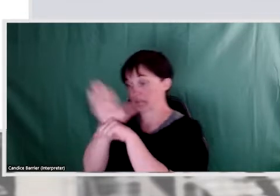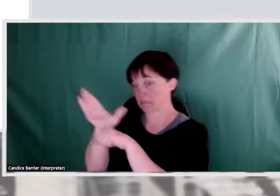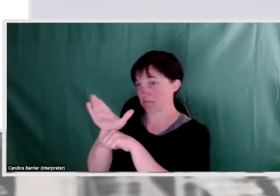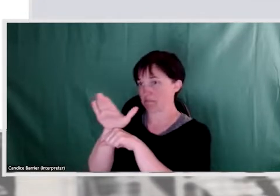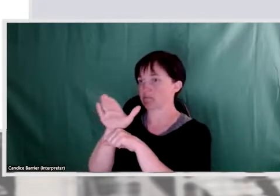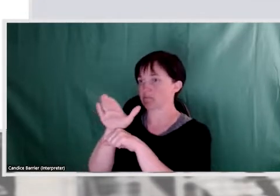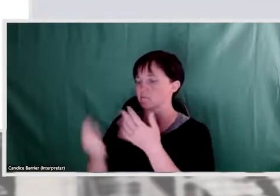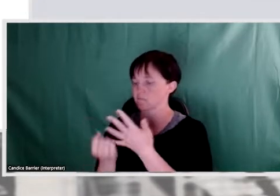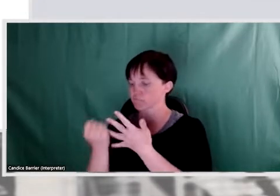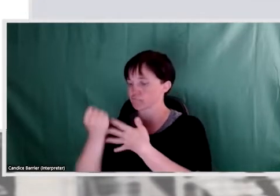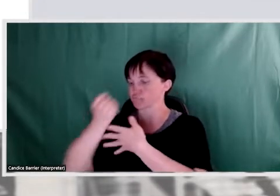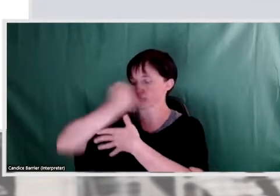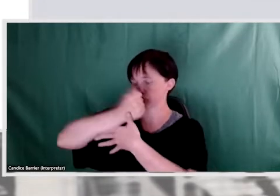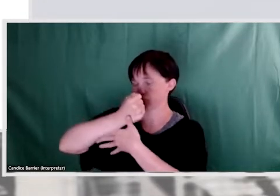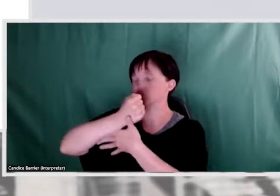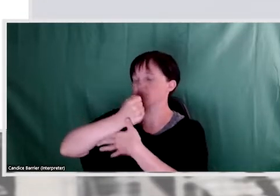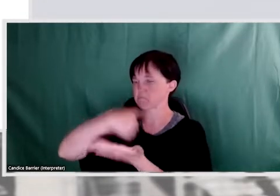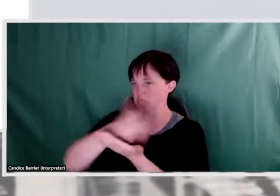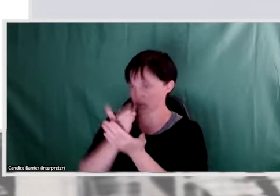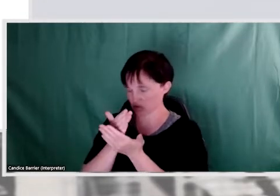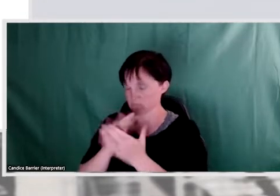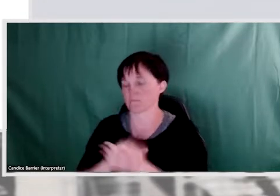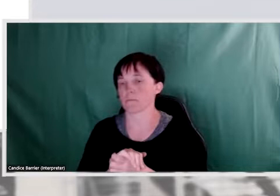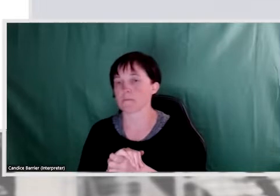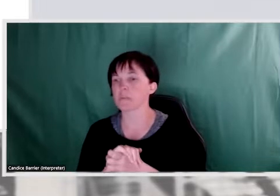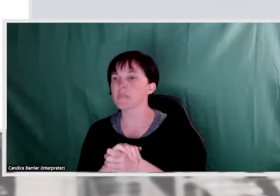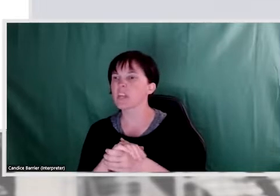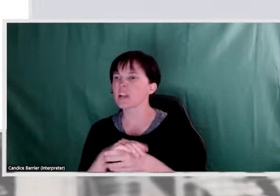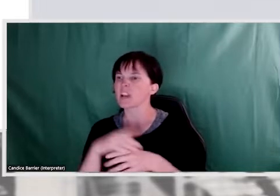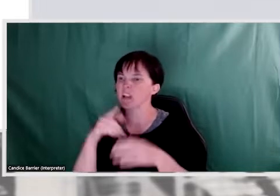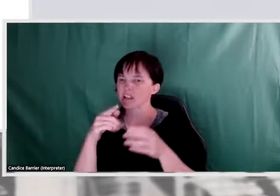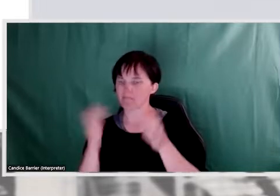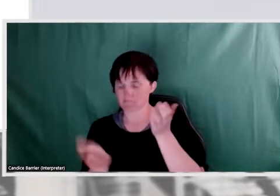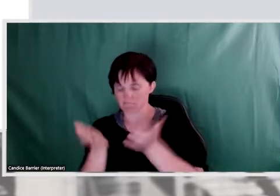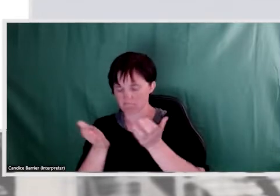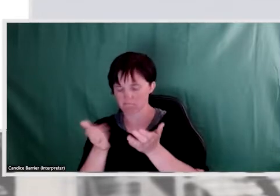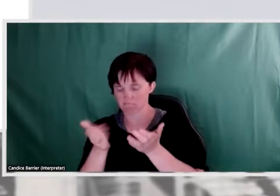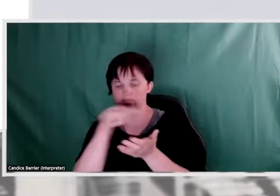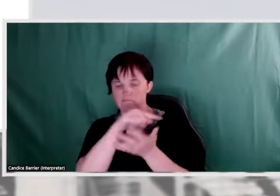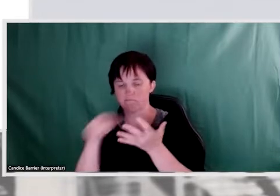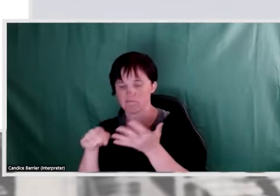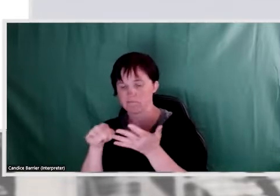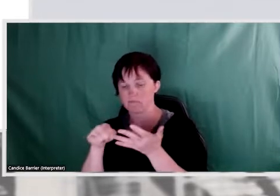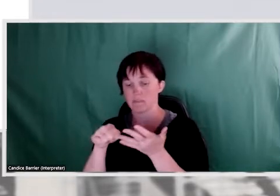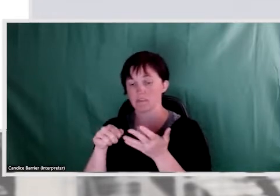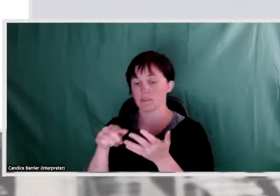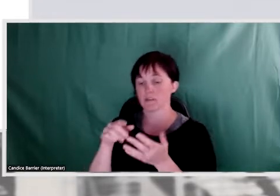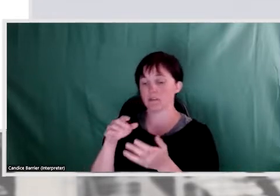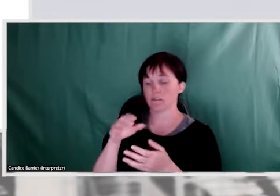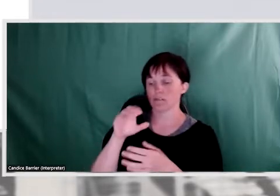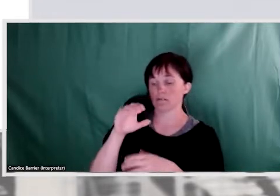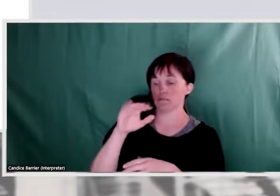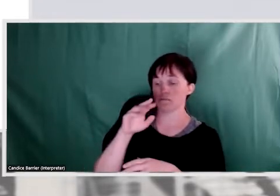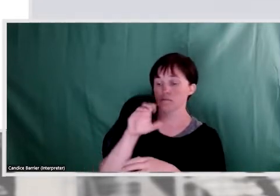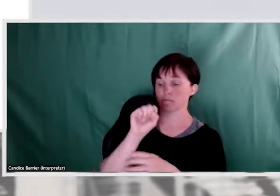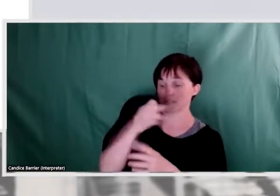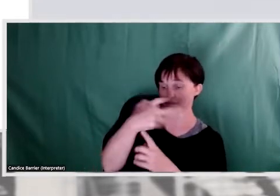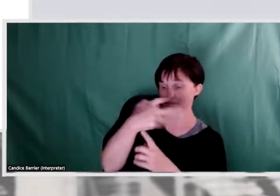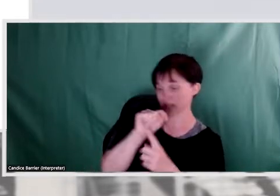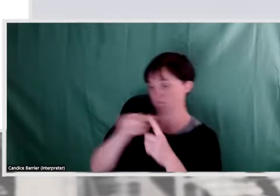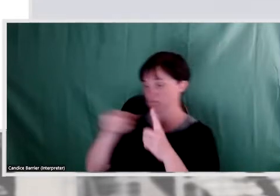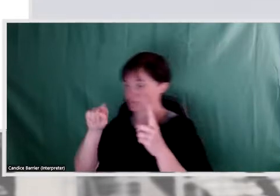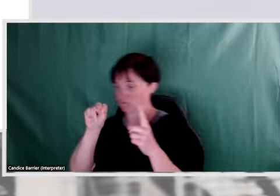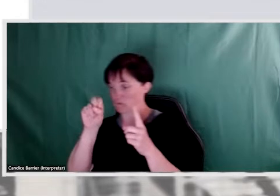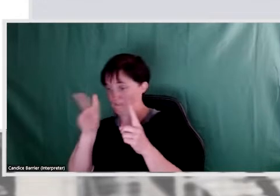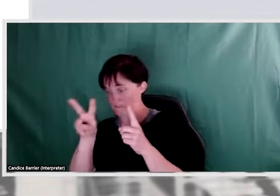budget. There's a really good opportunity between that September budget and the mayor's kind of final November budget for the public to provide